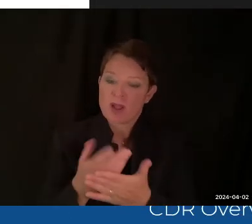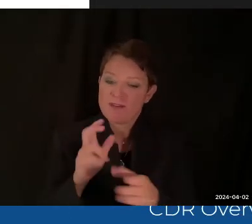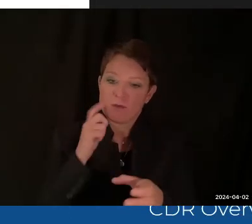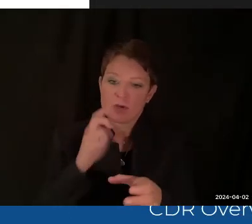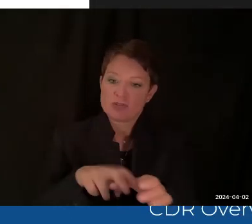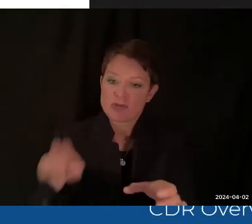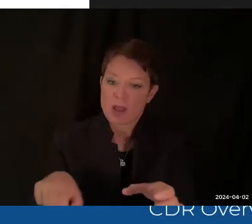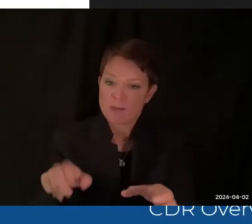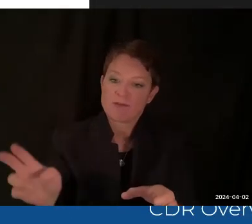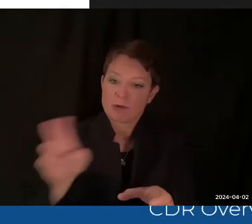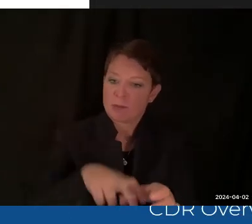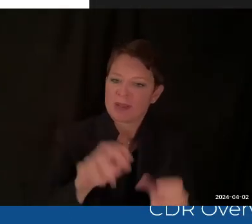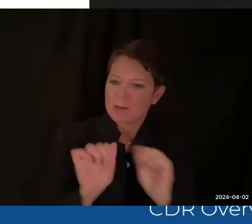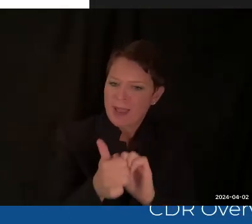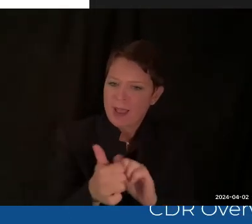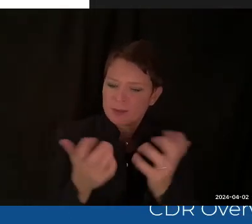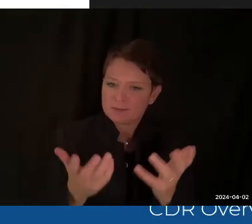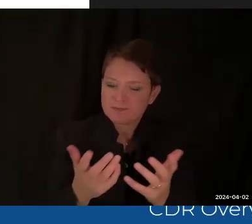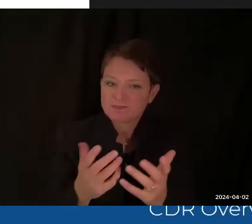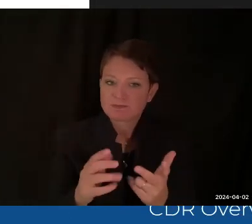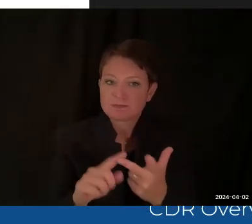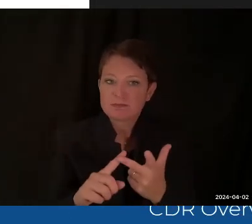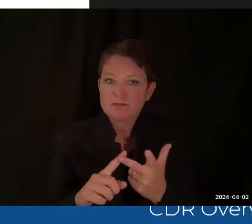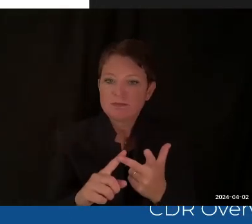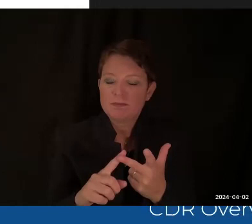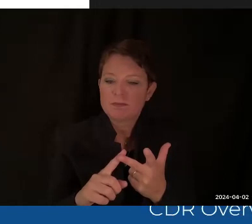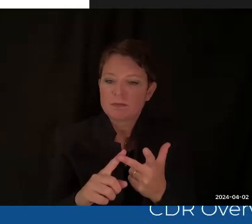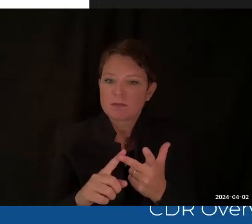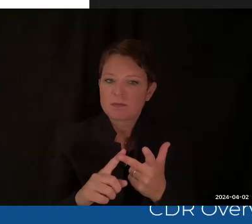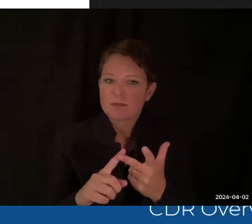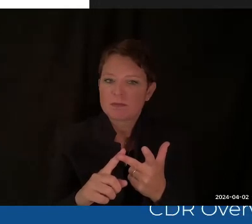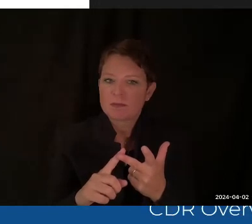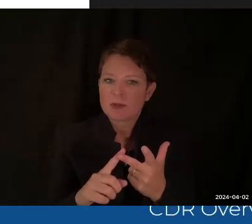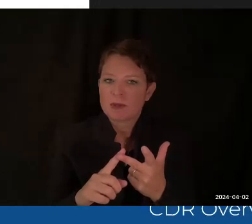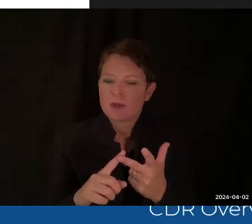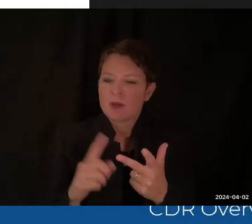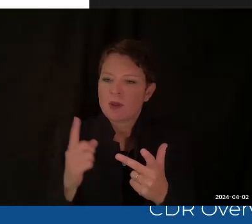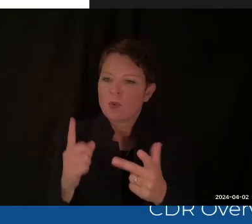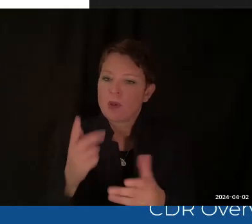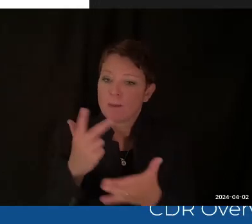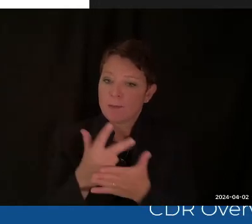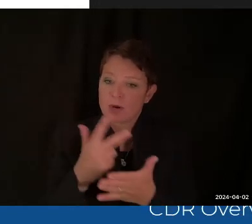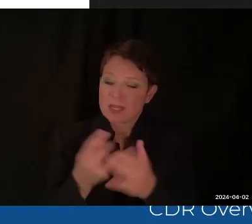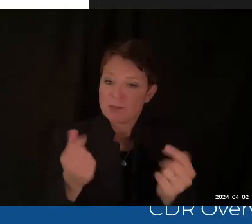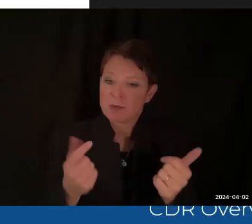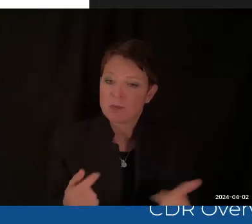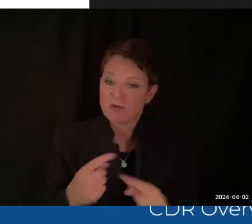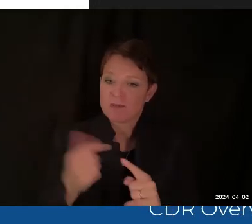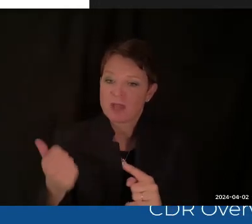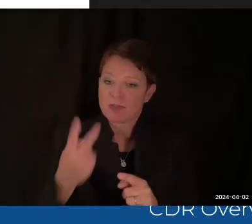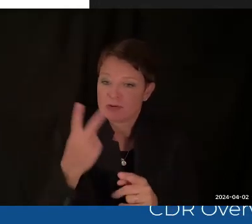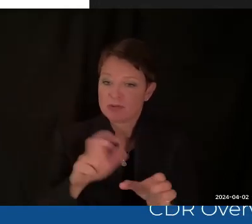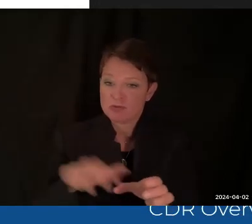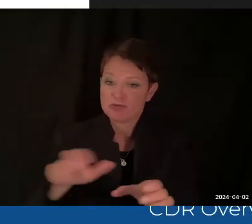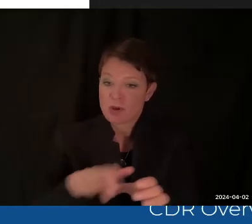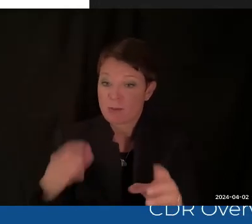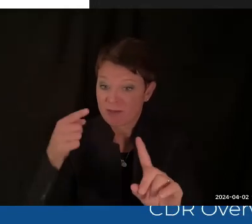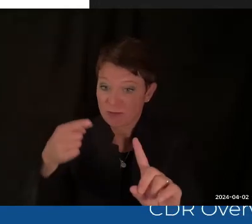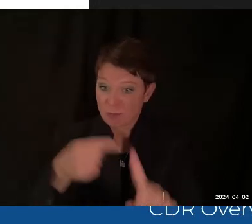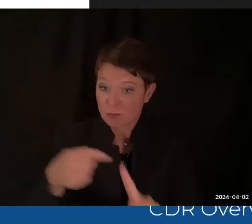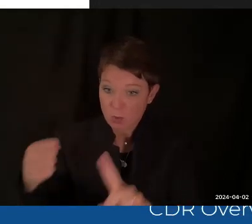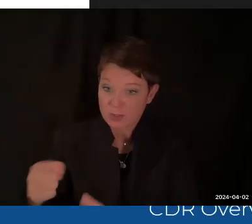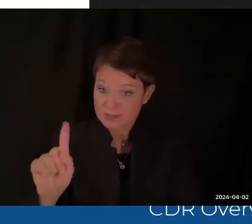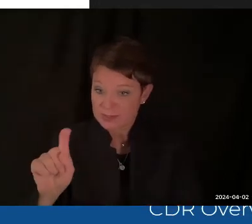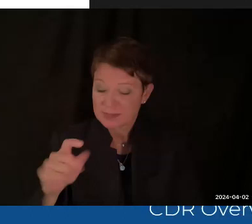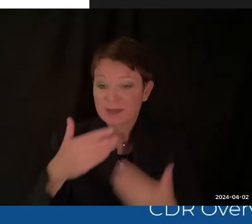drop-off or pickup? And this block abuts Jefferson. So will parking be removed from the other two drop-off points?